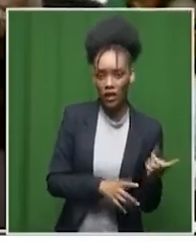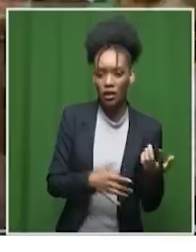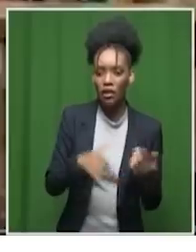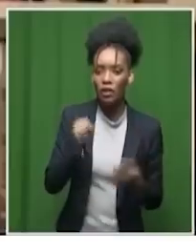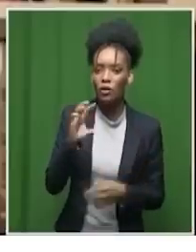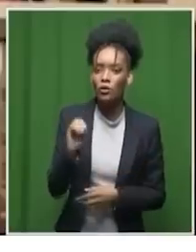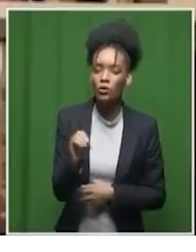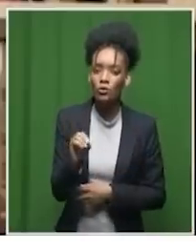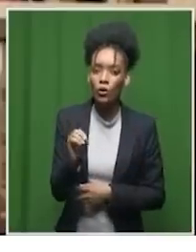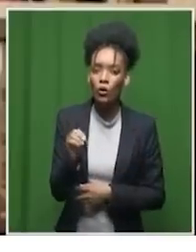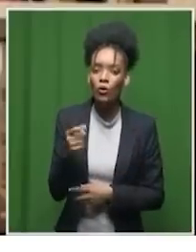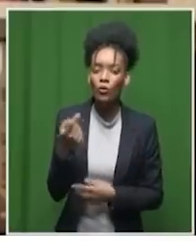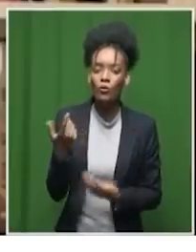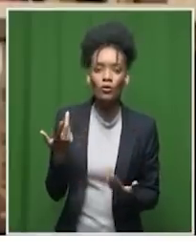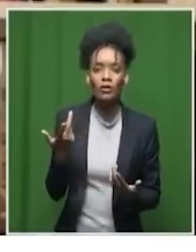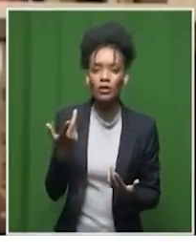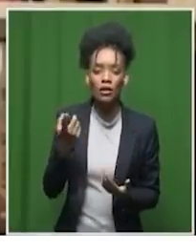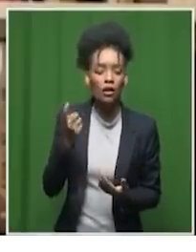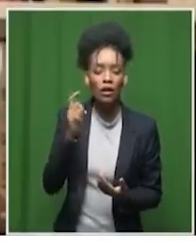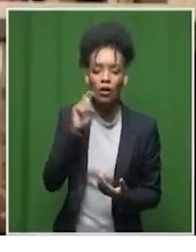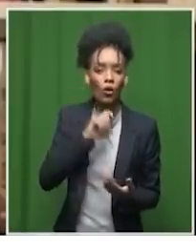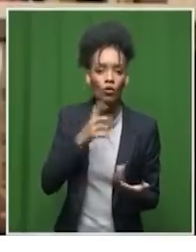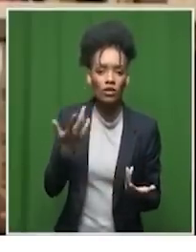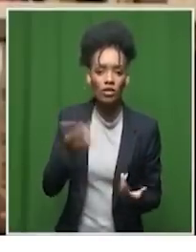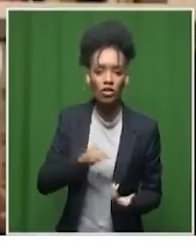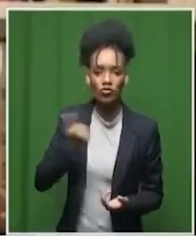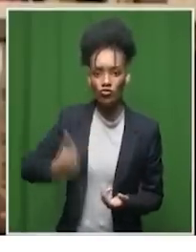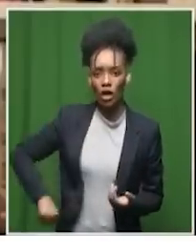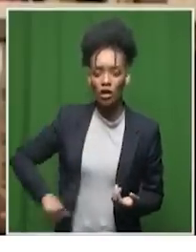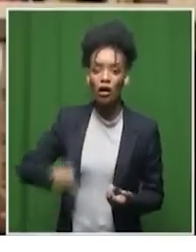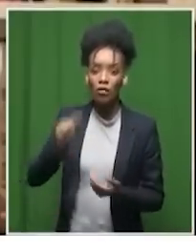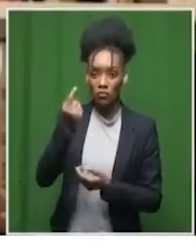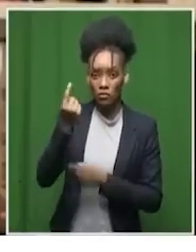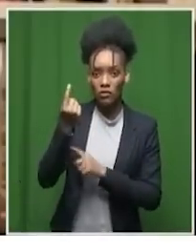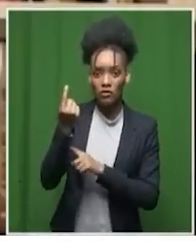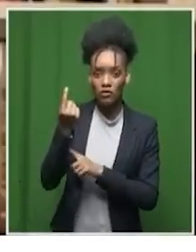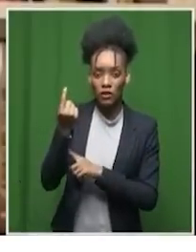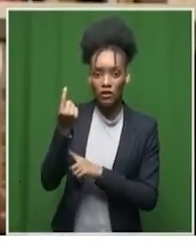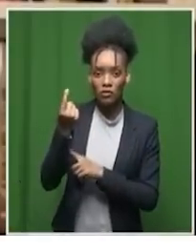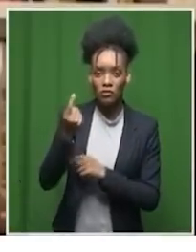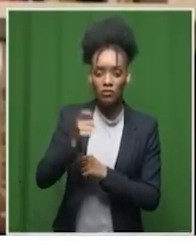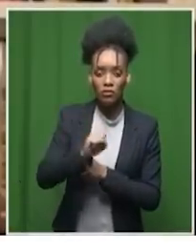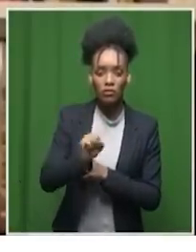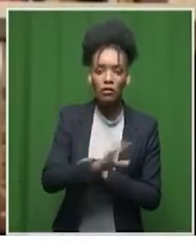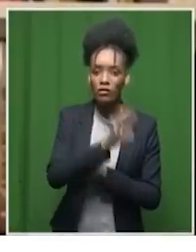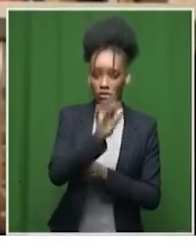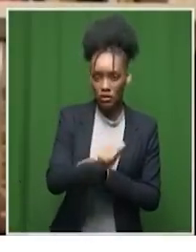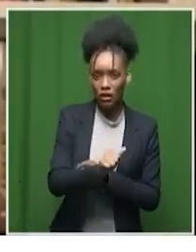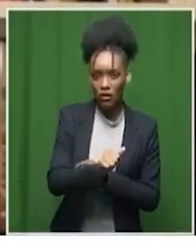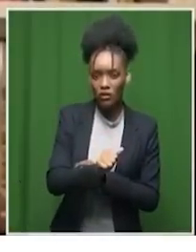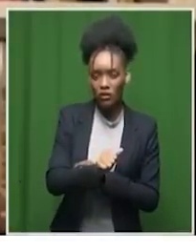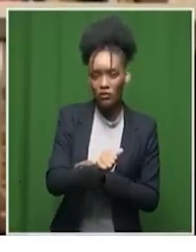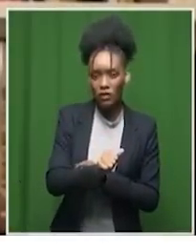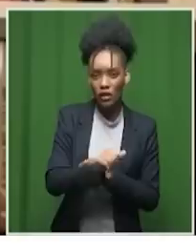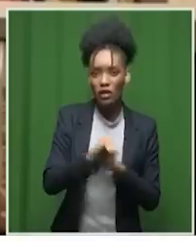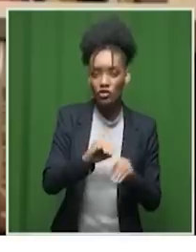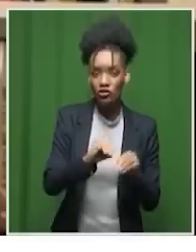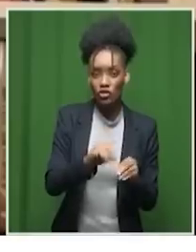out. They're completely dated. China will be the first one to lecture South Africa that if you